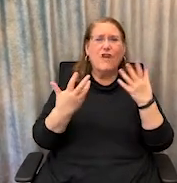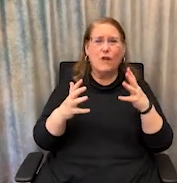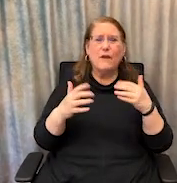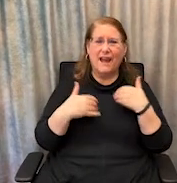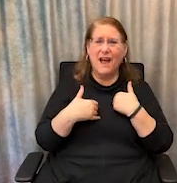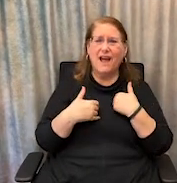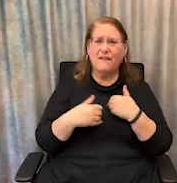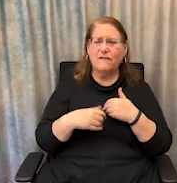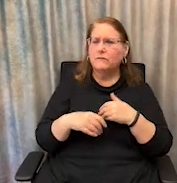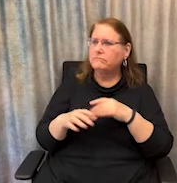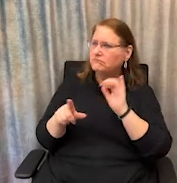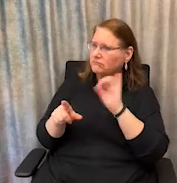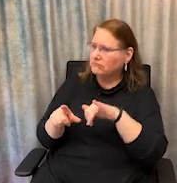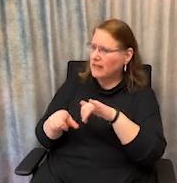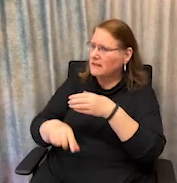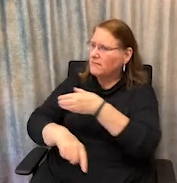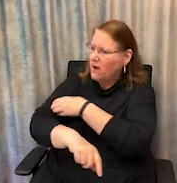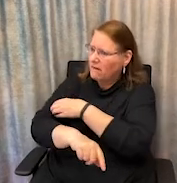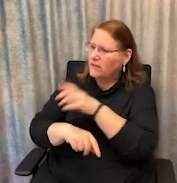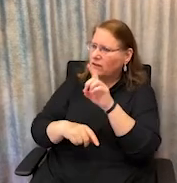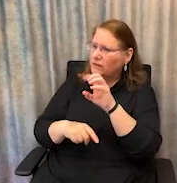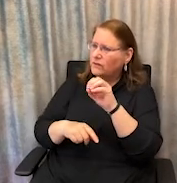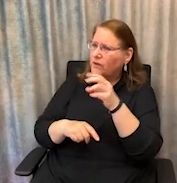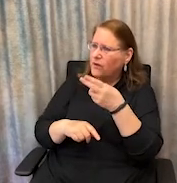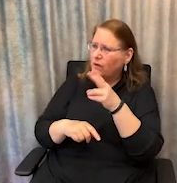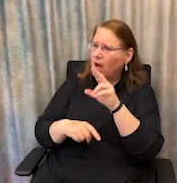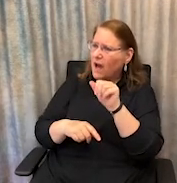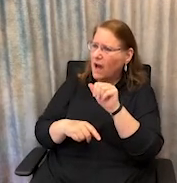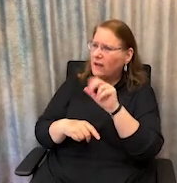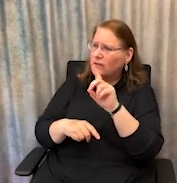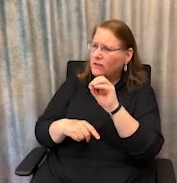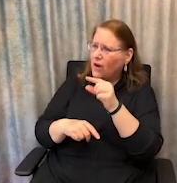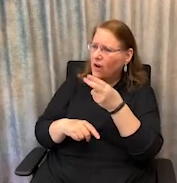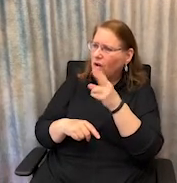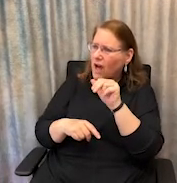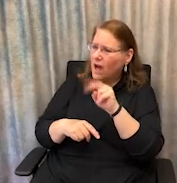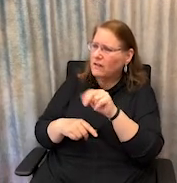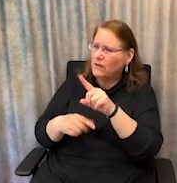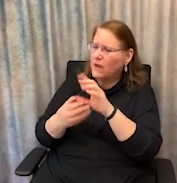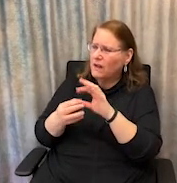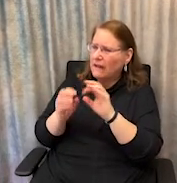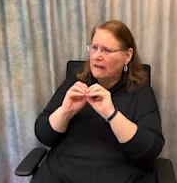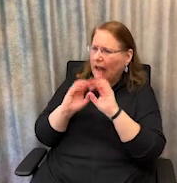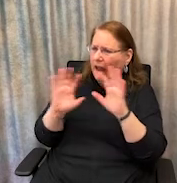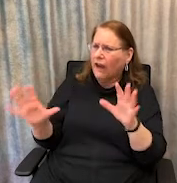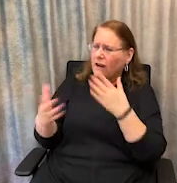you. This is really powerful, Duan. Thank you for saying this so elegantly, because, you know,